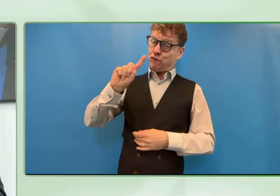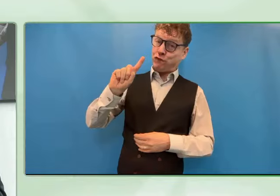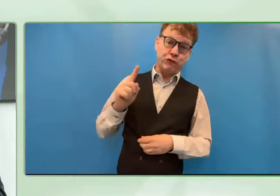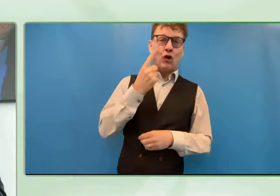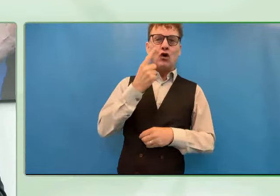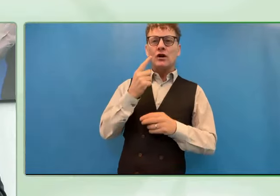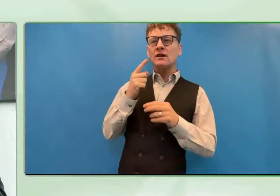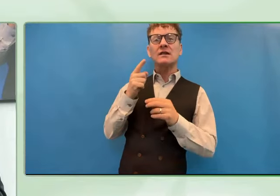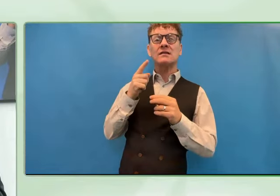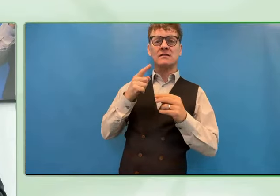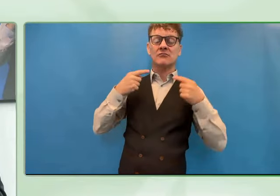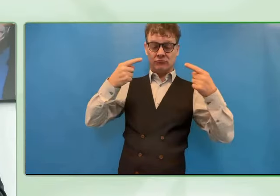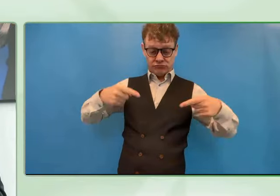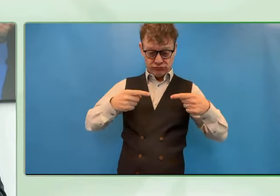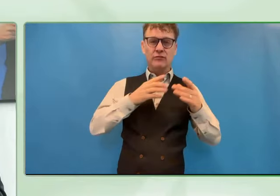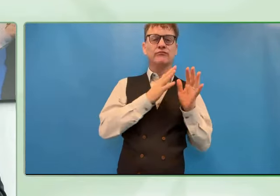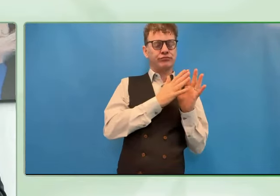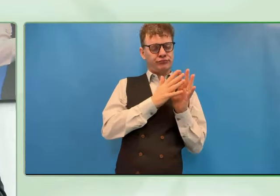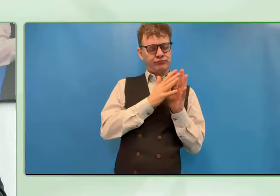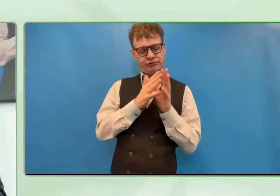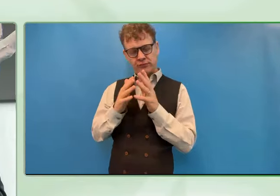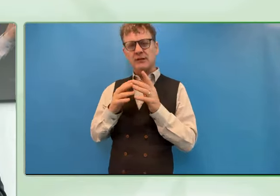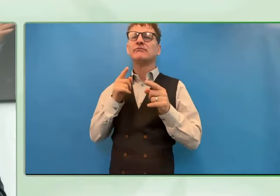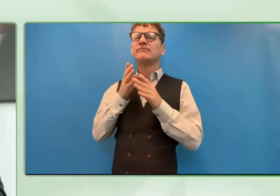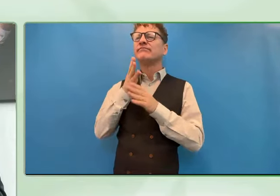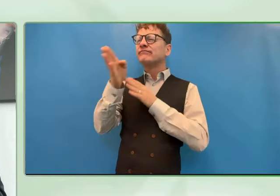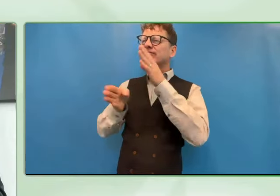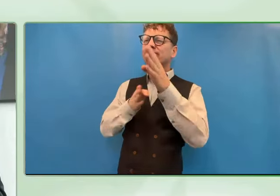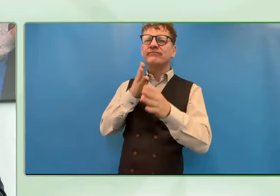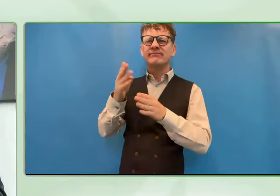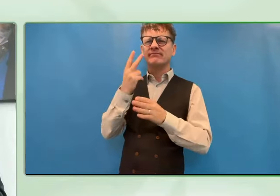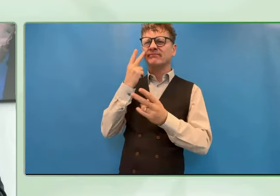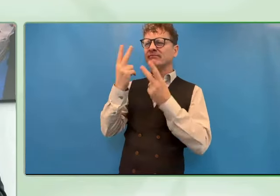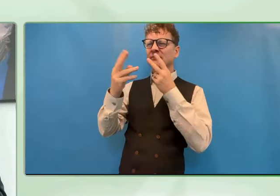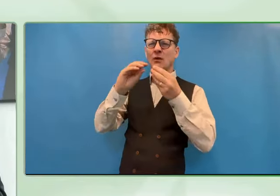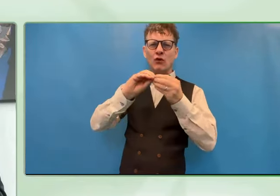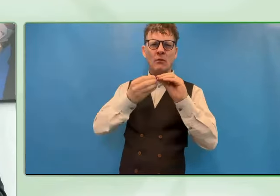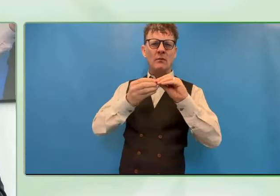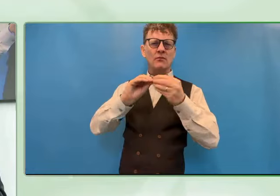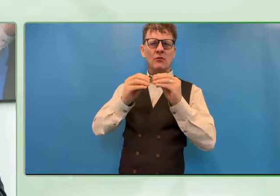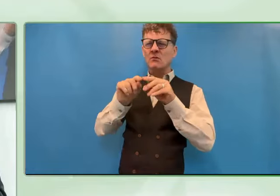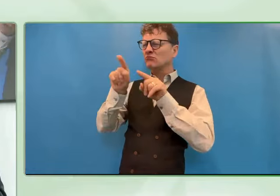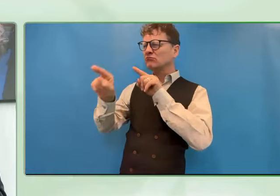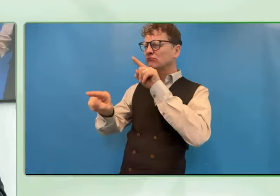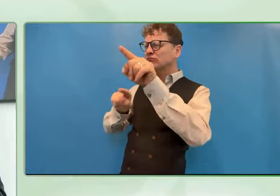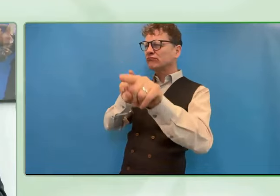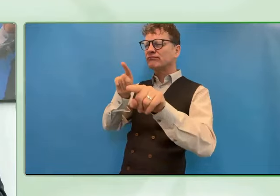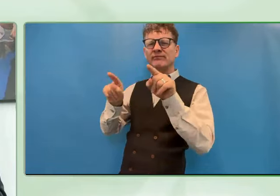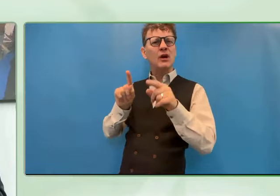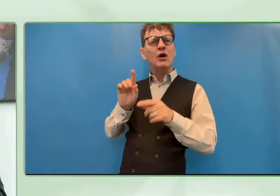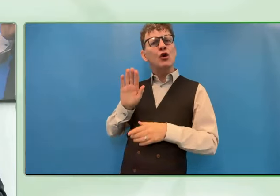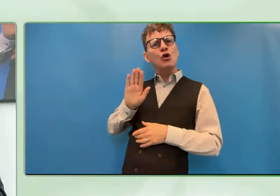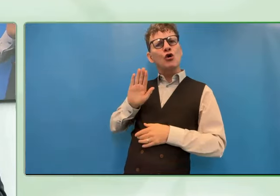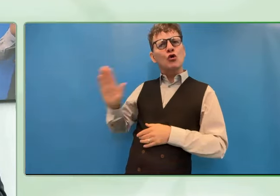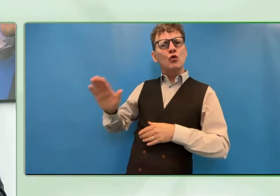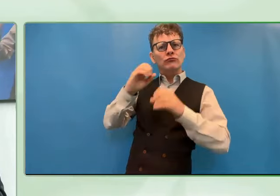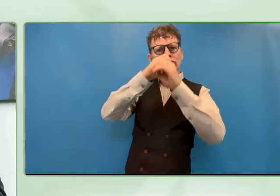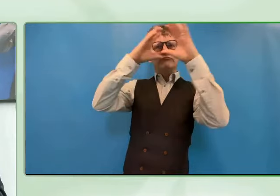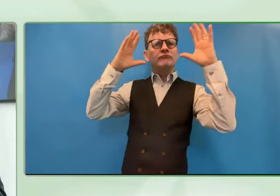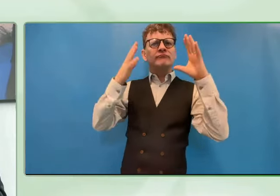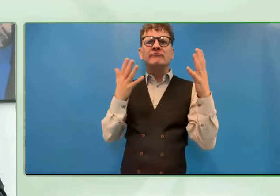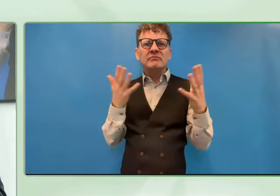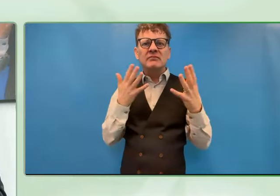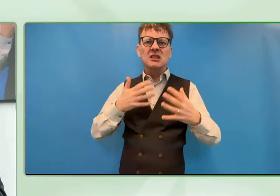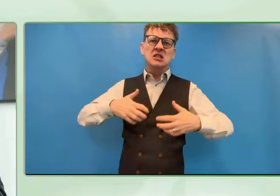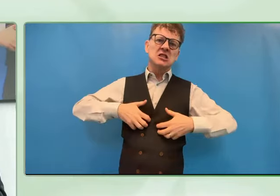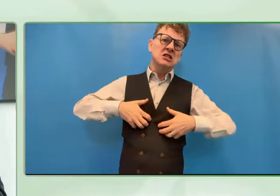problems around you. What was it that kind of kicked off in your mind? What was the feeling? Was it upsettedness? I imagine it might have been anger.